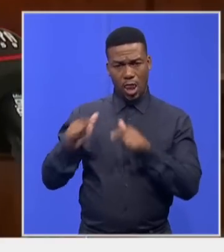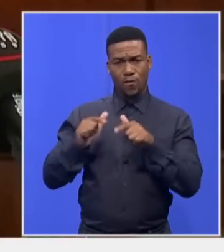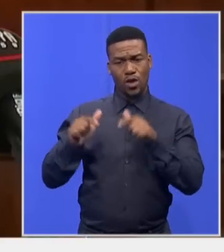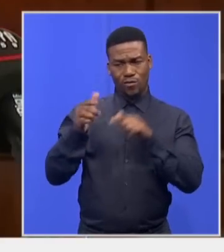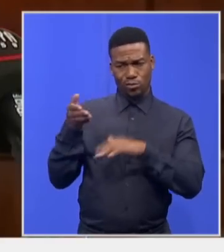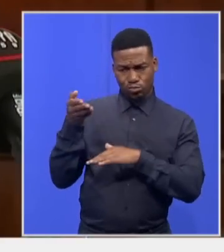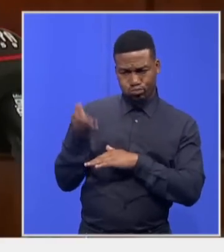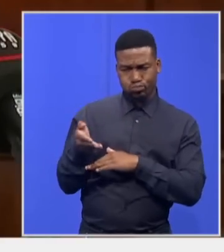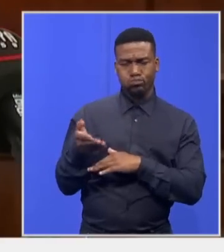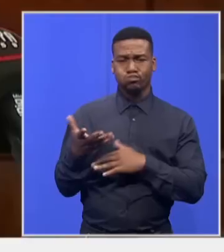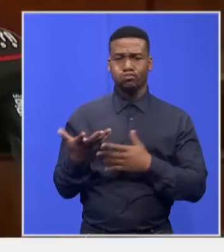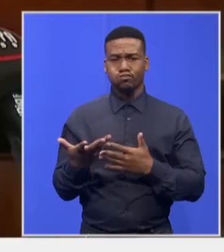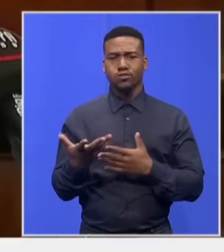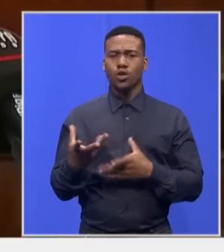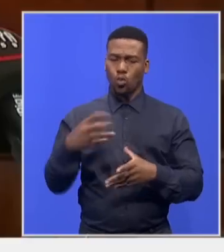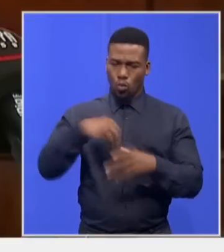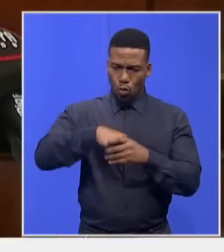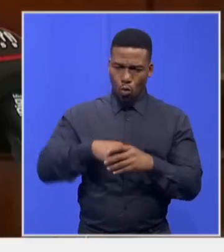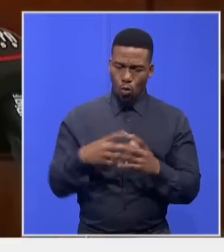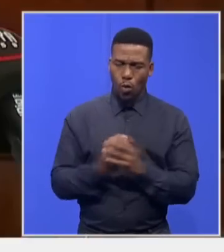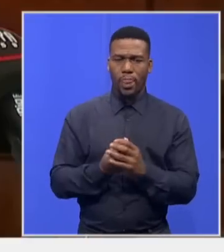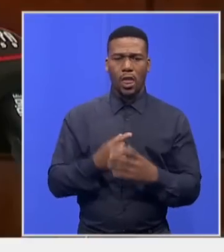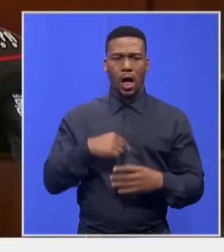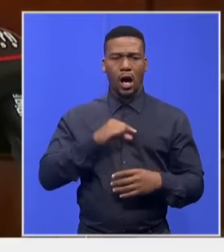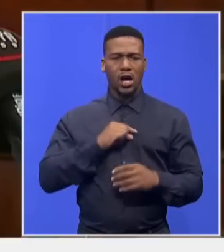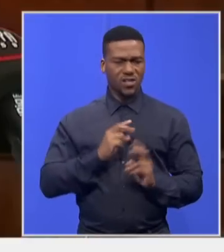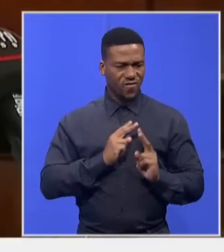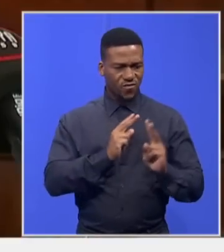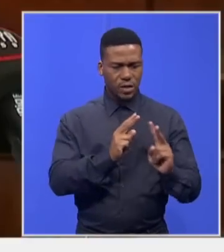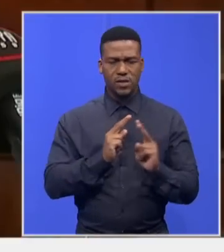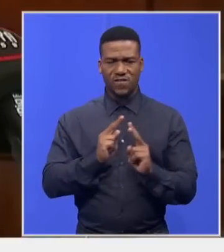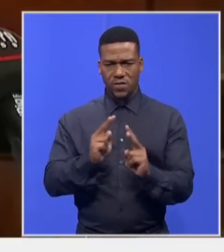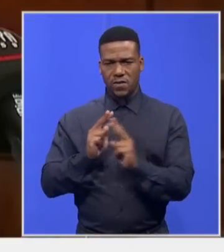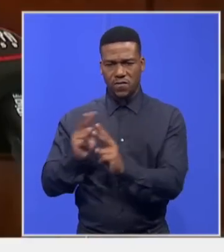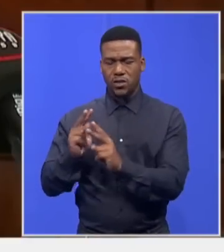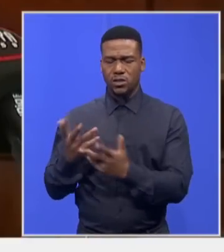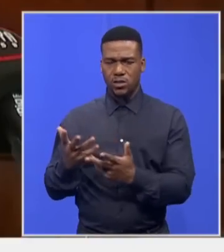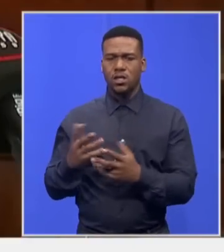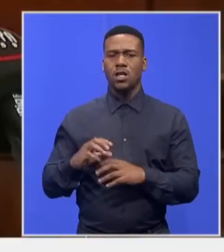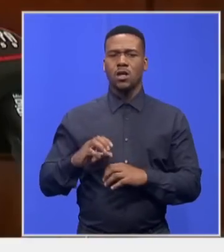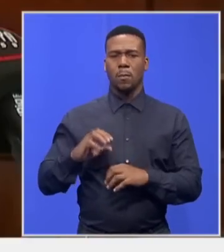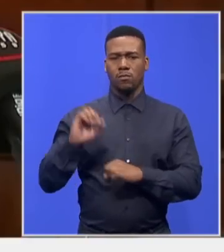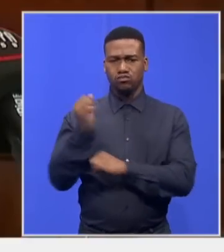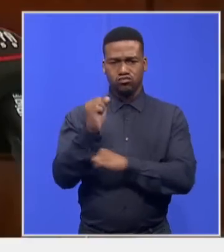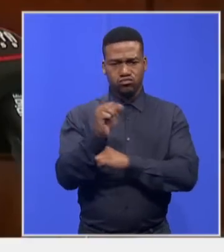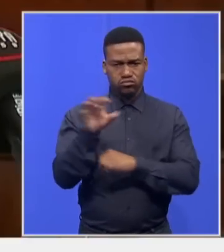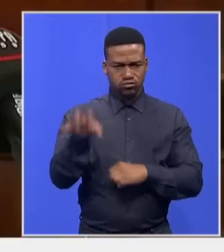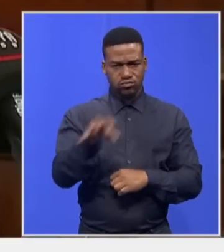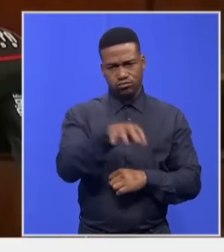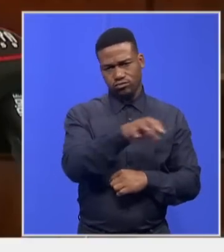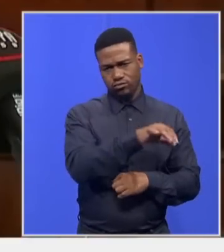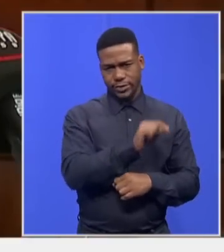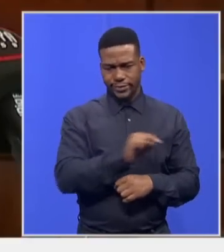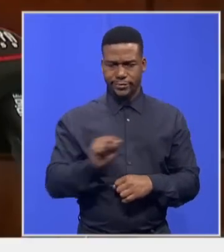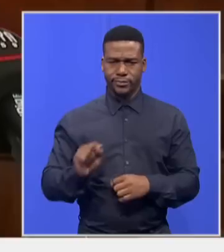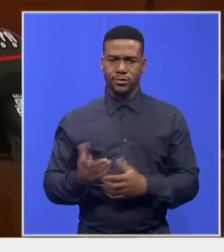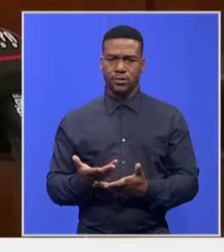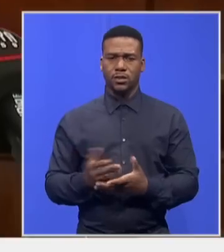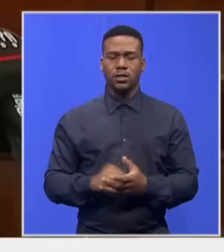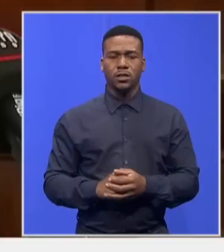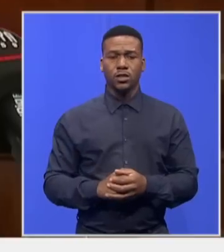the visit to the power station. And the other remark just to make at the onset is to